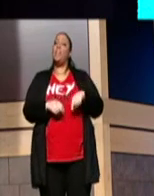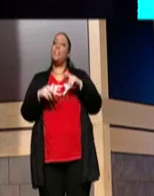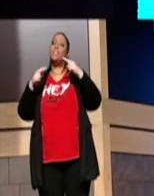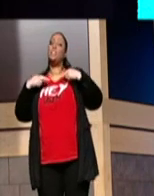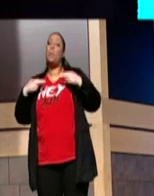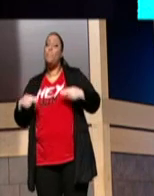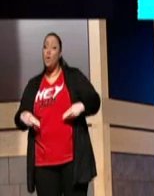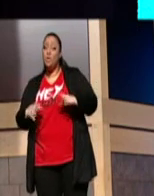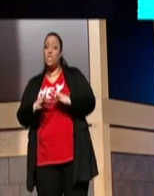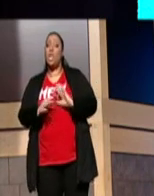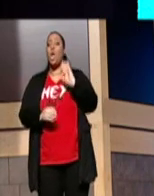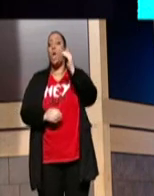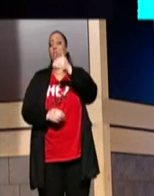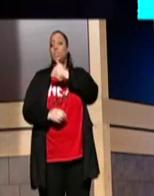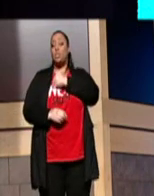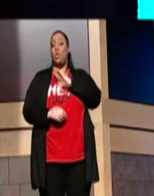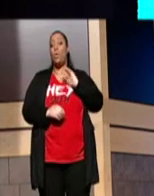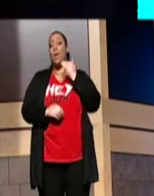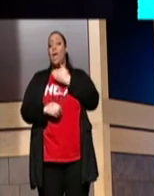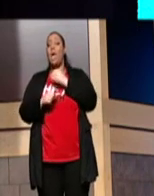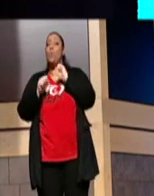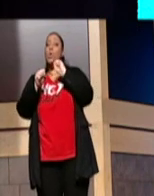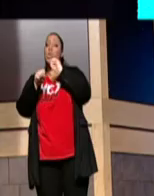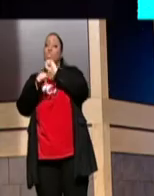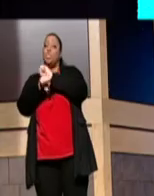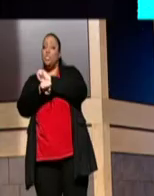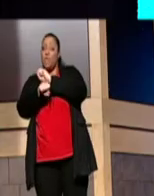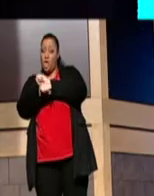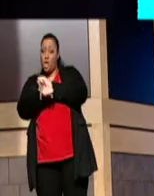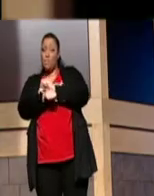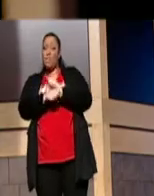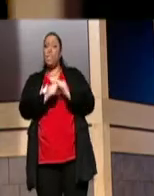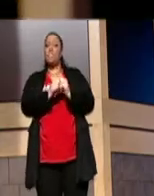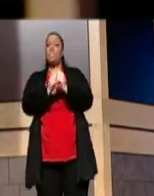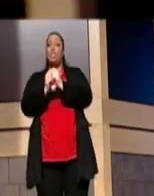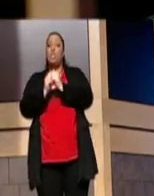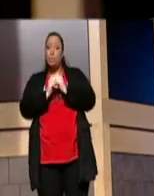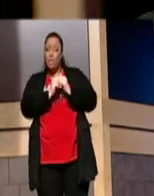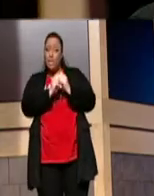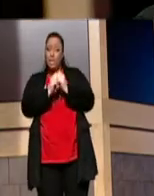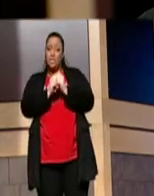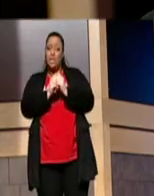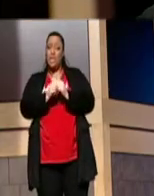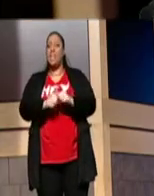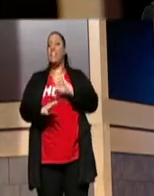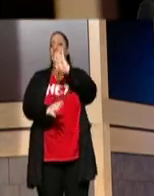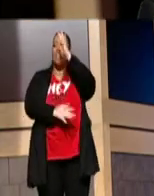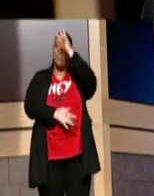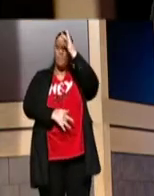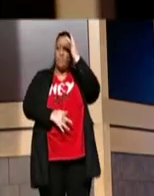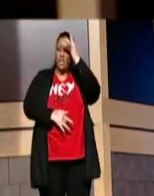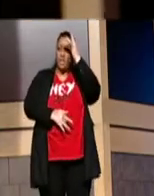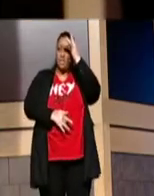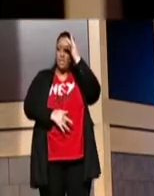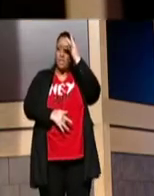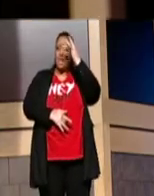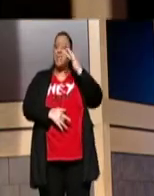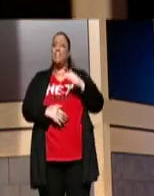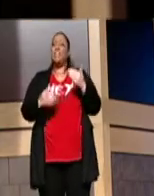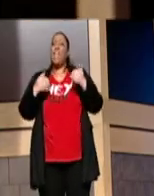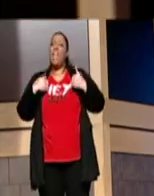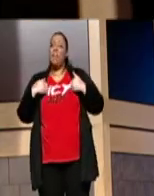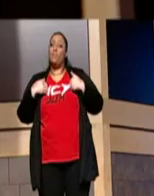soul. Our job is to unite souls. Does it take a virus to get us to be humane to each